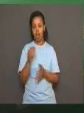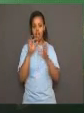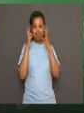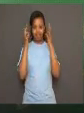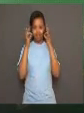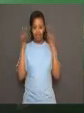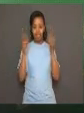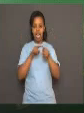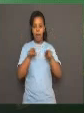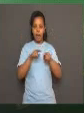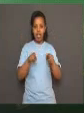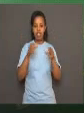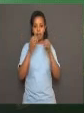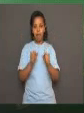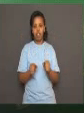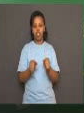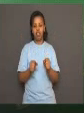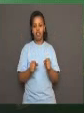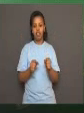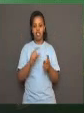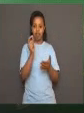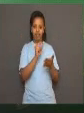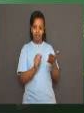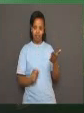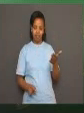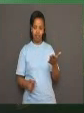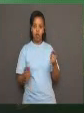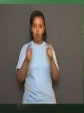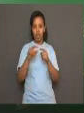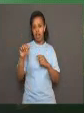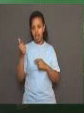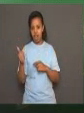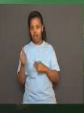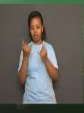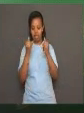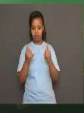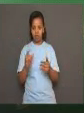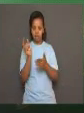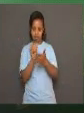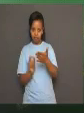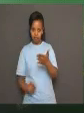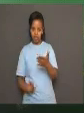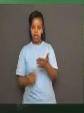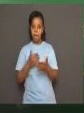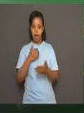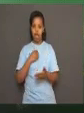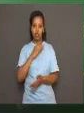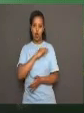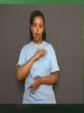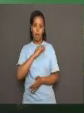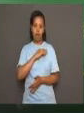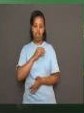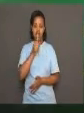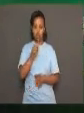cats in this list into another list based on the characteristics that